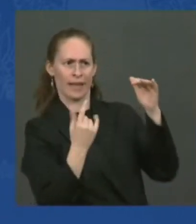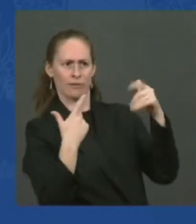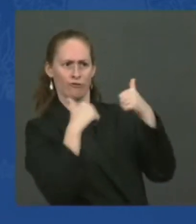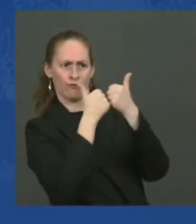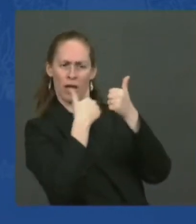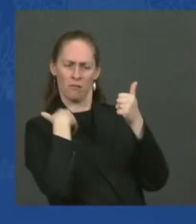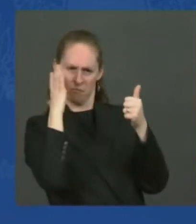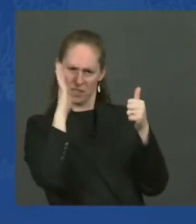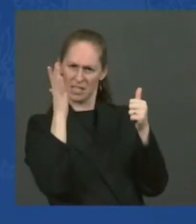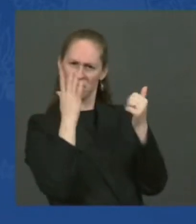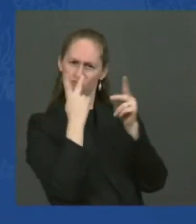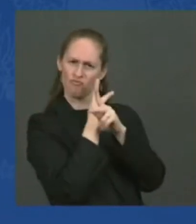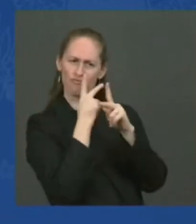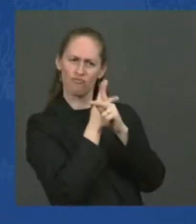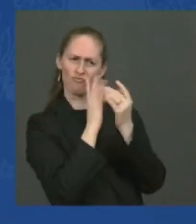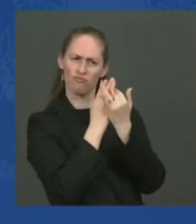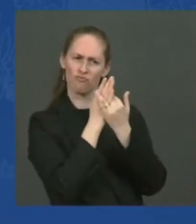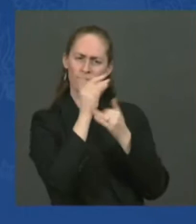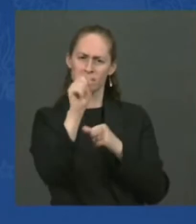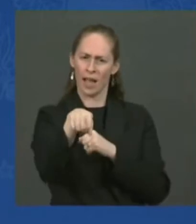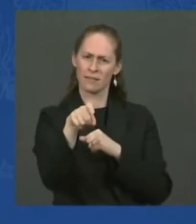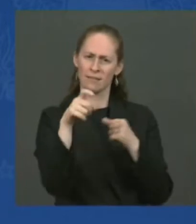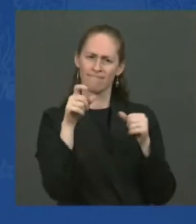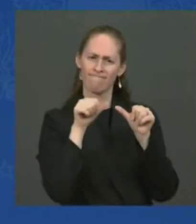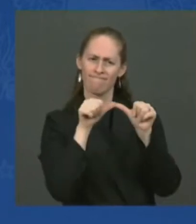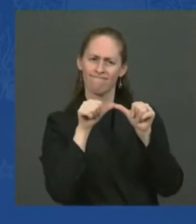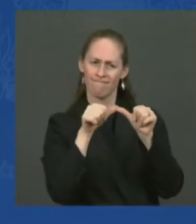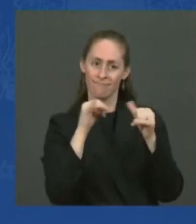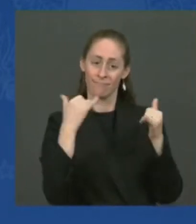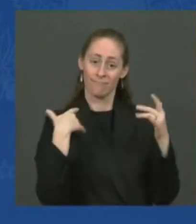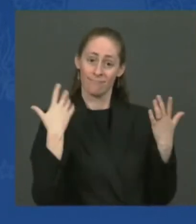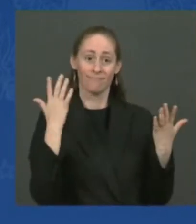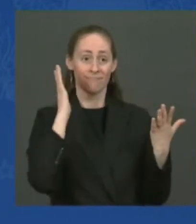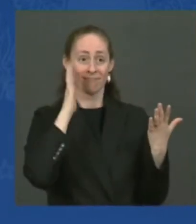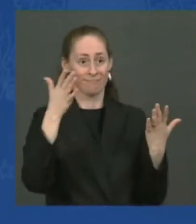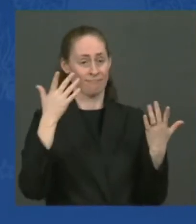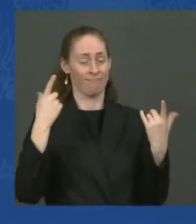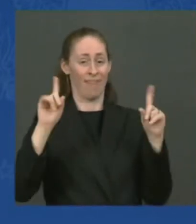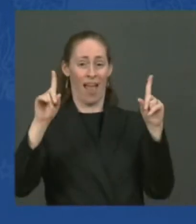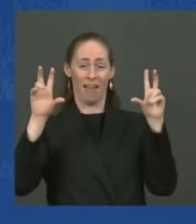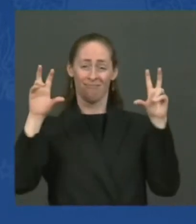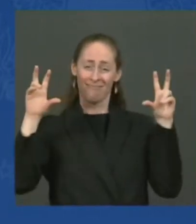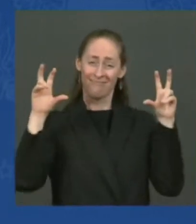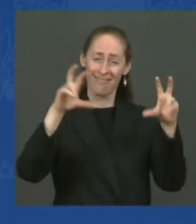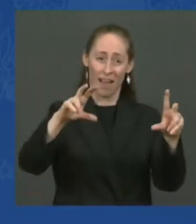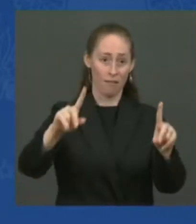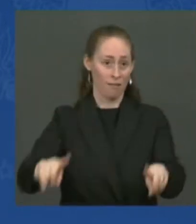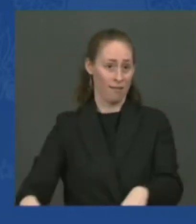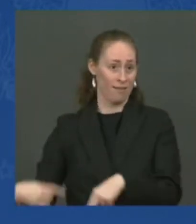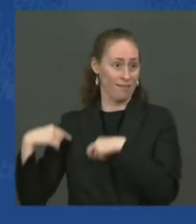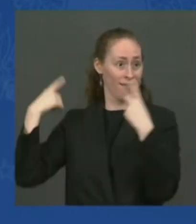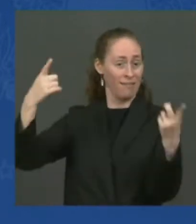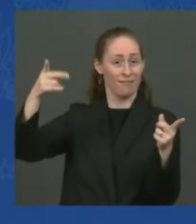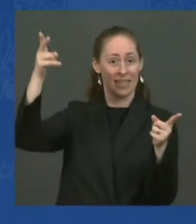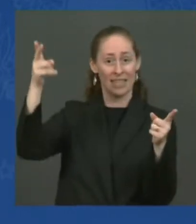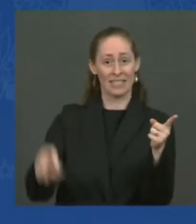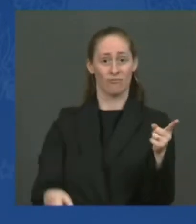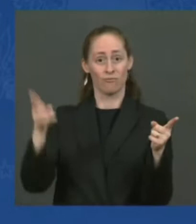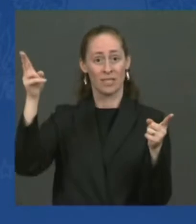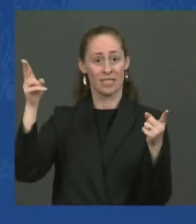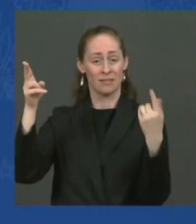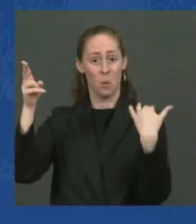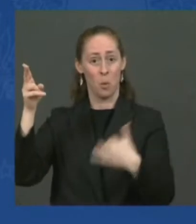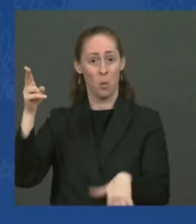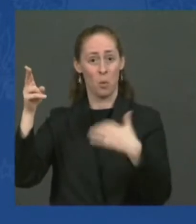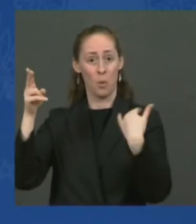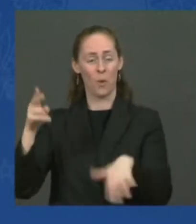courage. Now they're getting one of the largest infrastructure bills ever. To paraphrase one of my favorite former